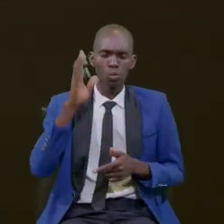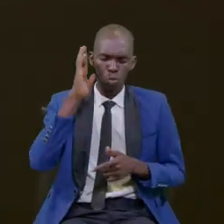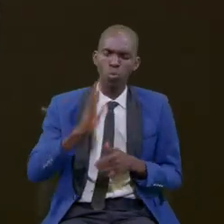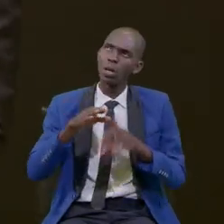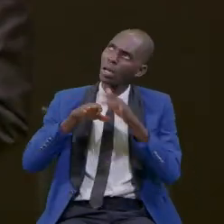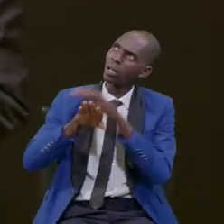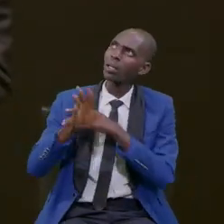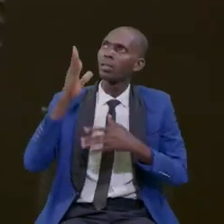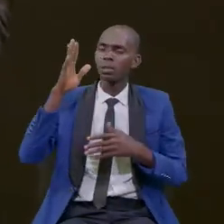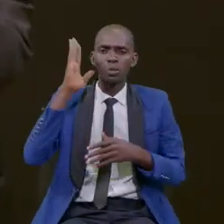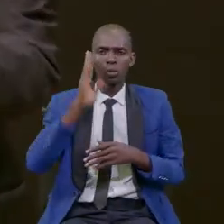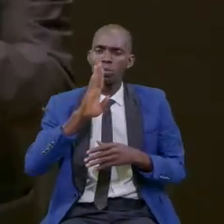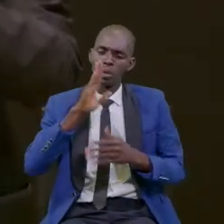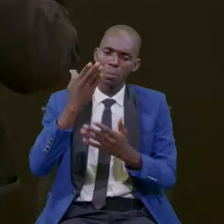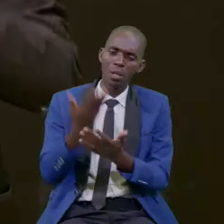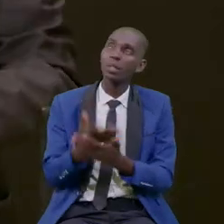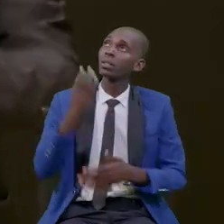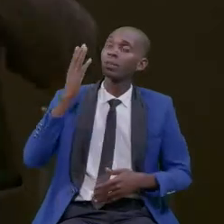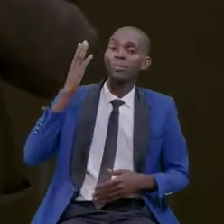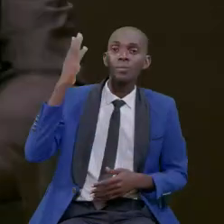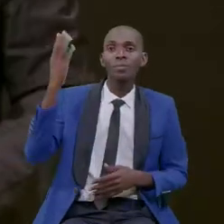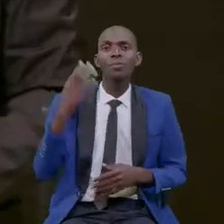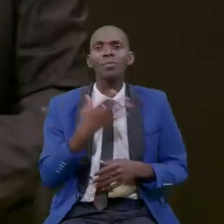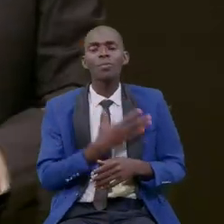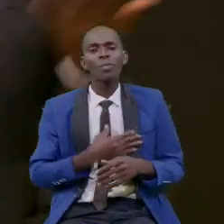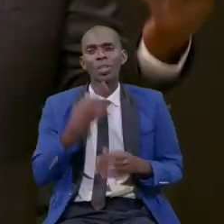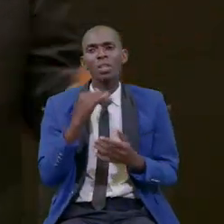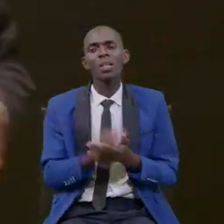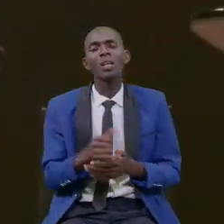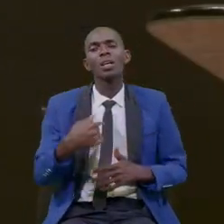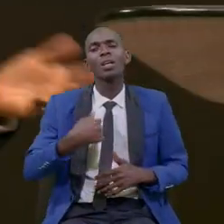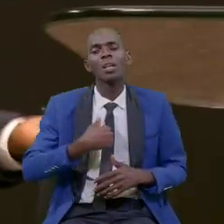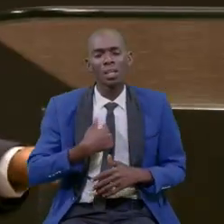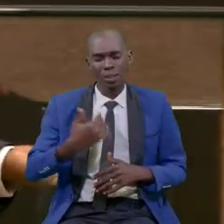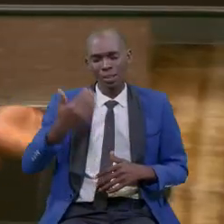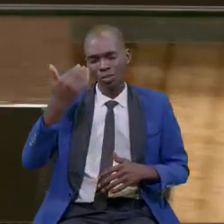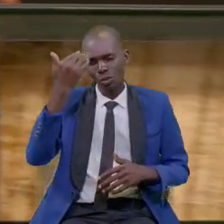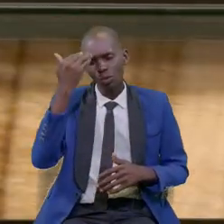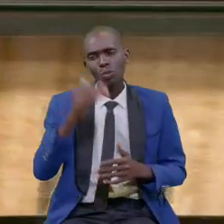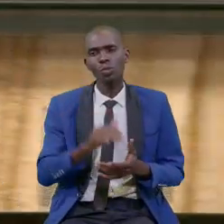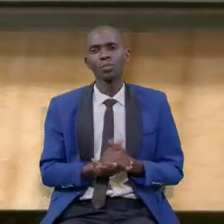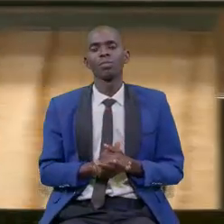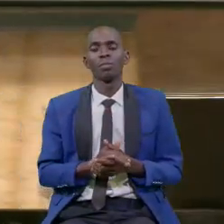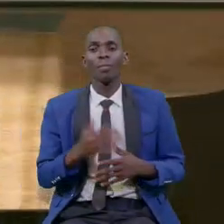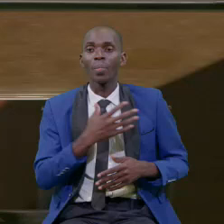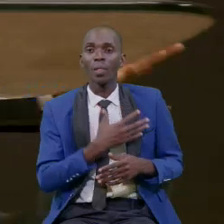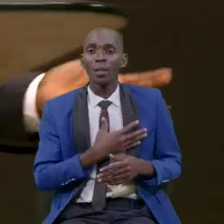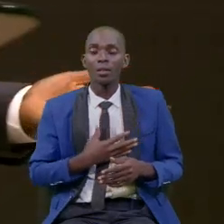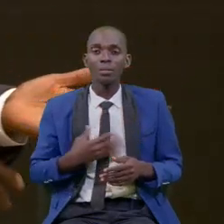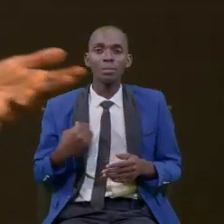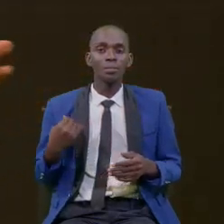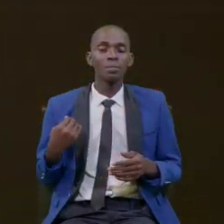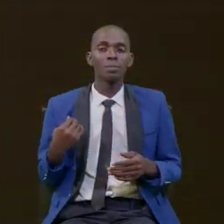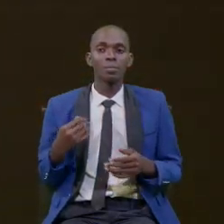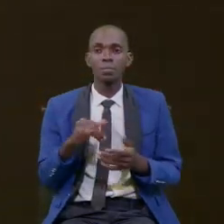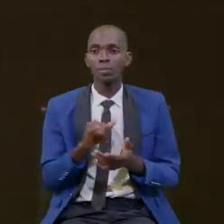a place in heaven. You'll say, I know. Not the people who are doubting and feeling, is this